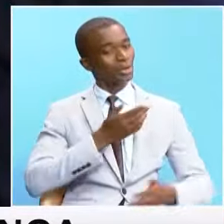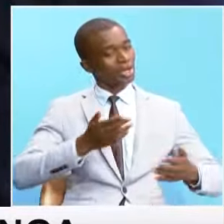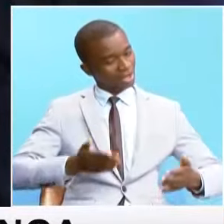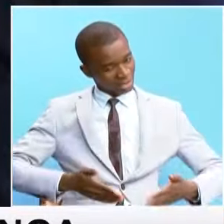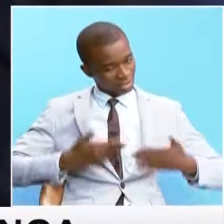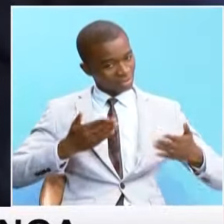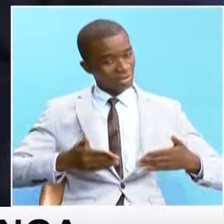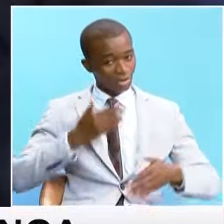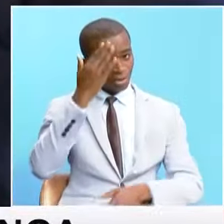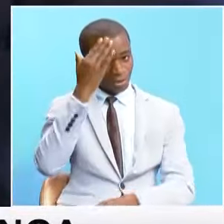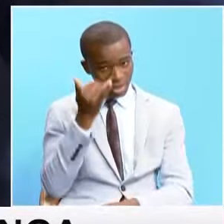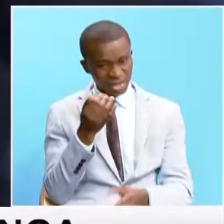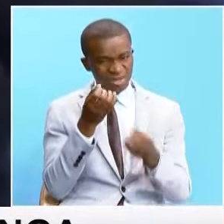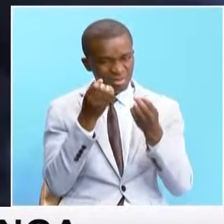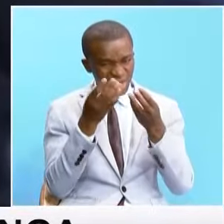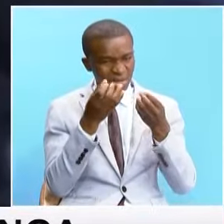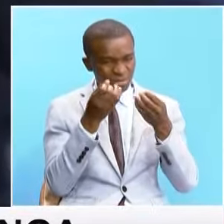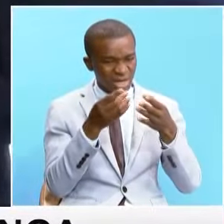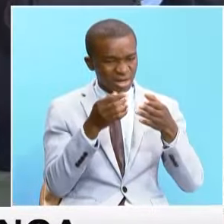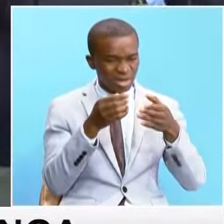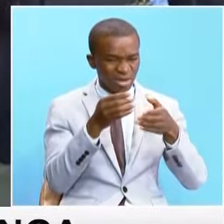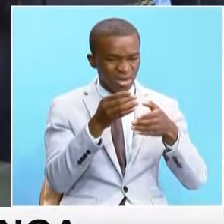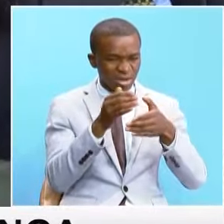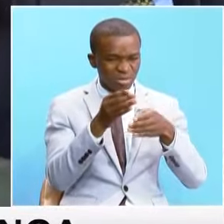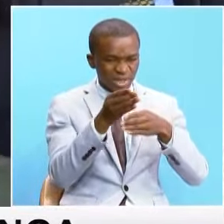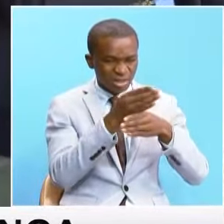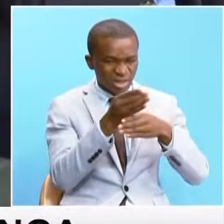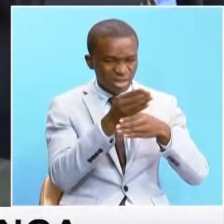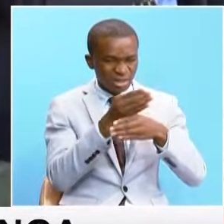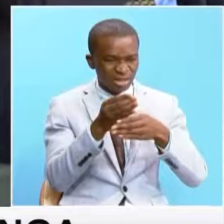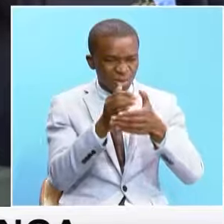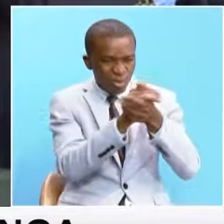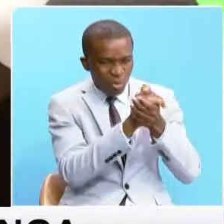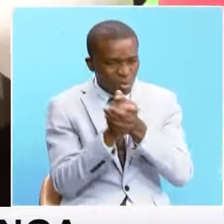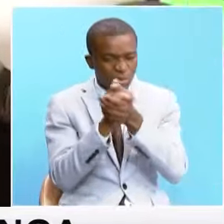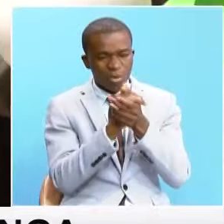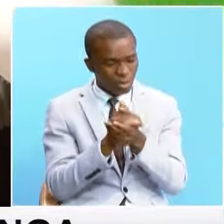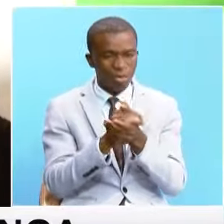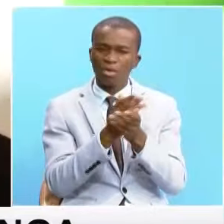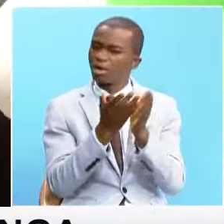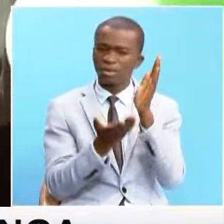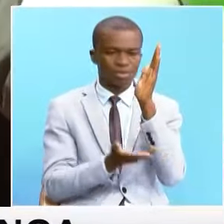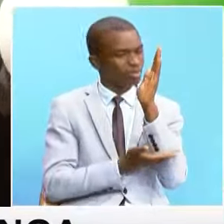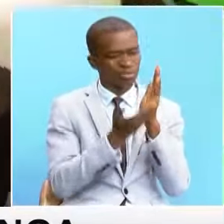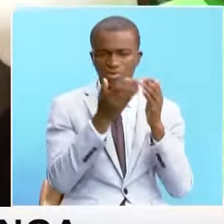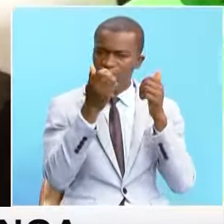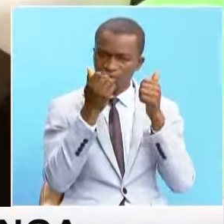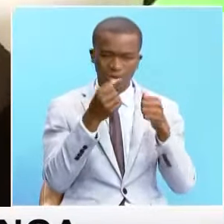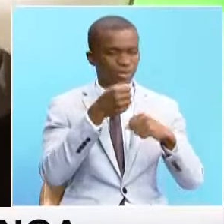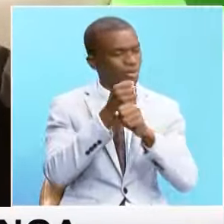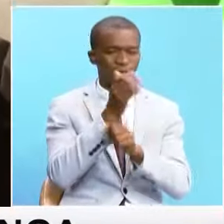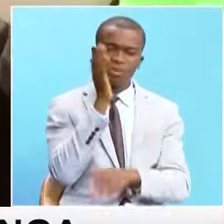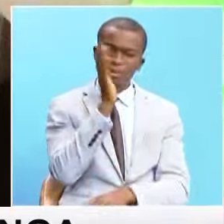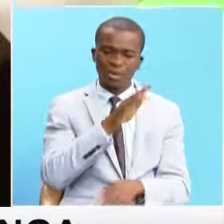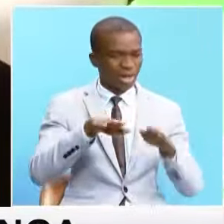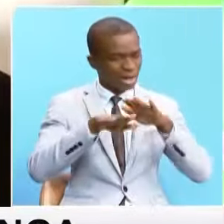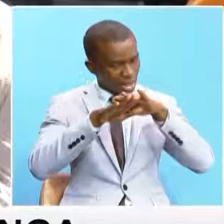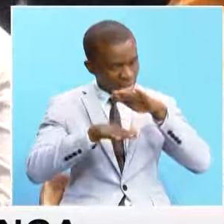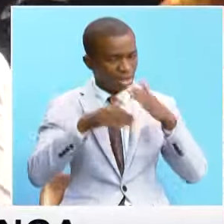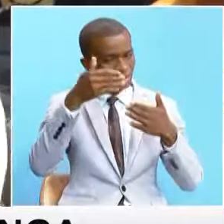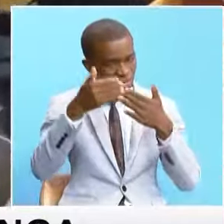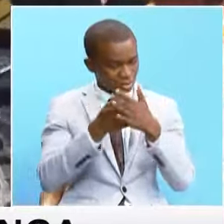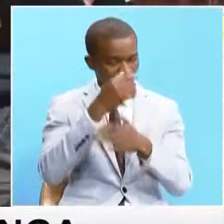can do better together as cooperatives. It's encouraging to have witnessed an increase in the number of cooperatives formed under the new Don